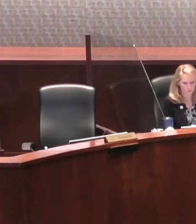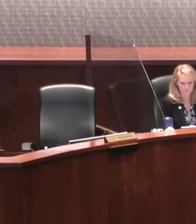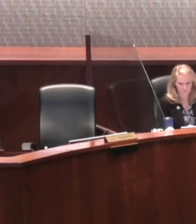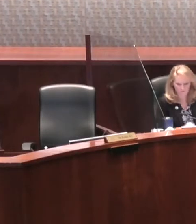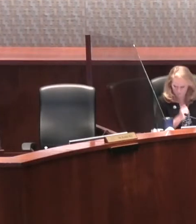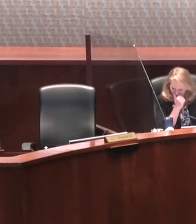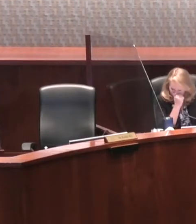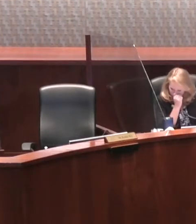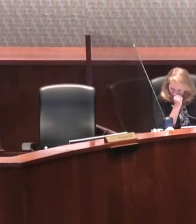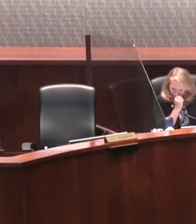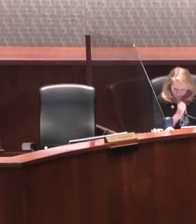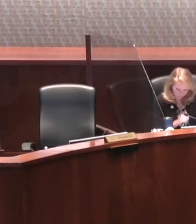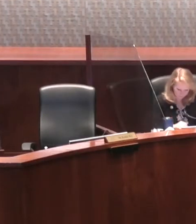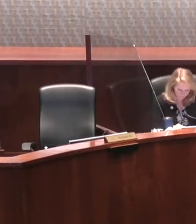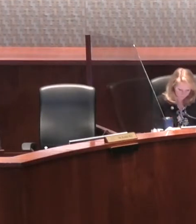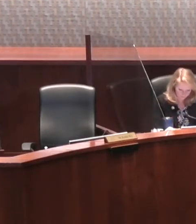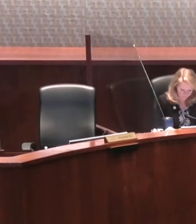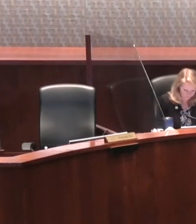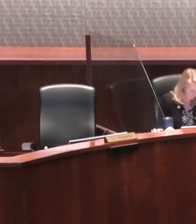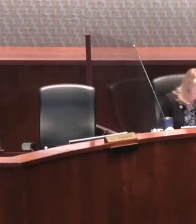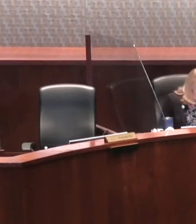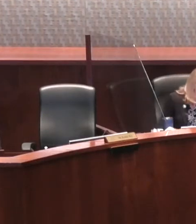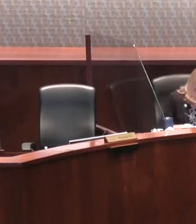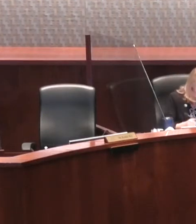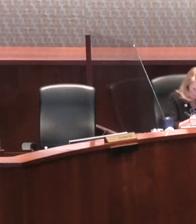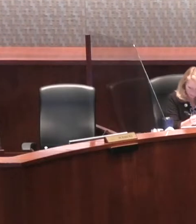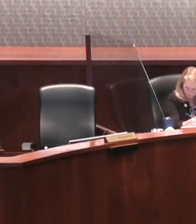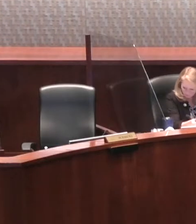Testing 1, 2, 3, testing 1, 2, 3. Here we go.